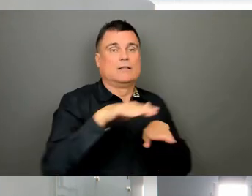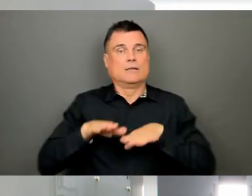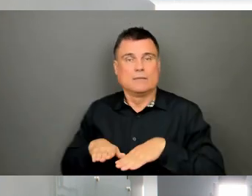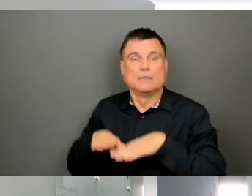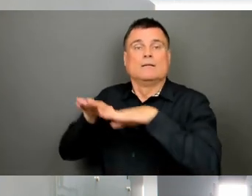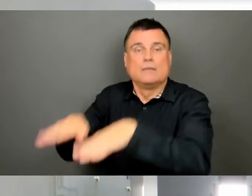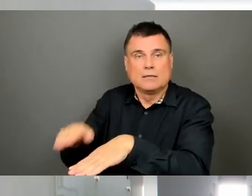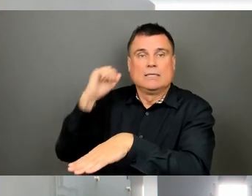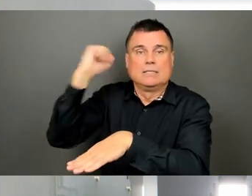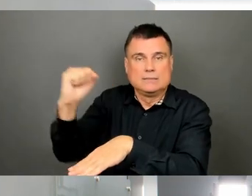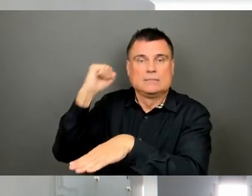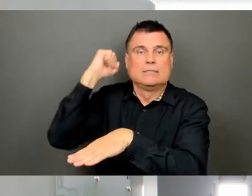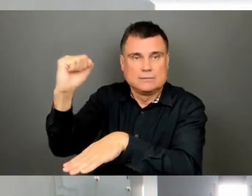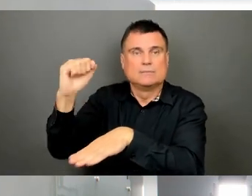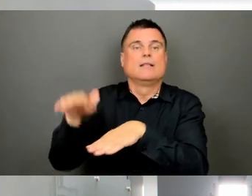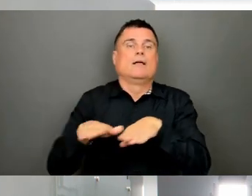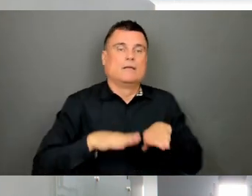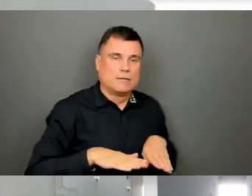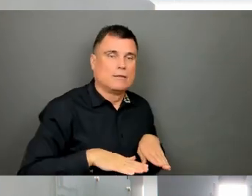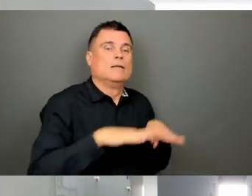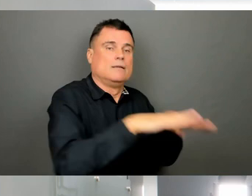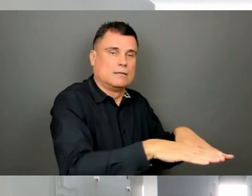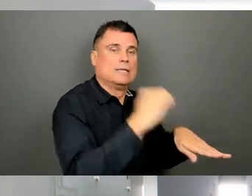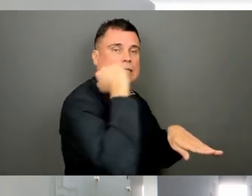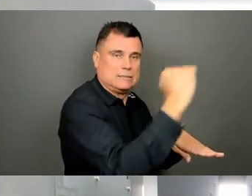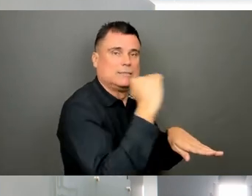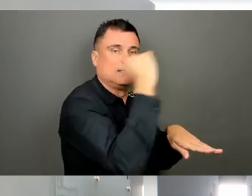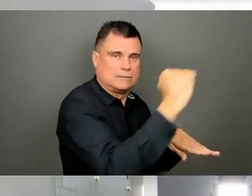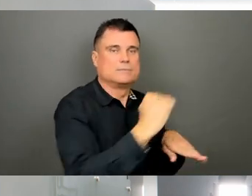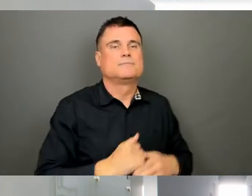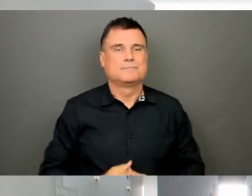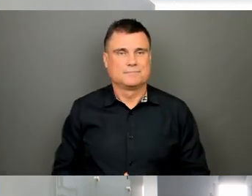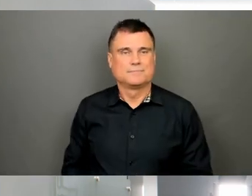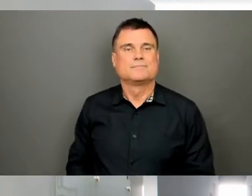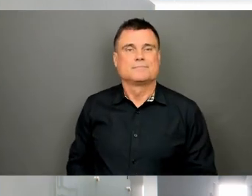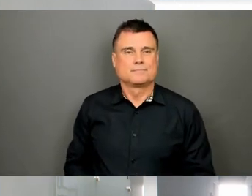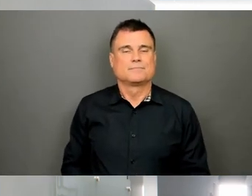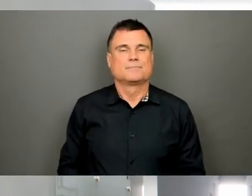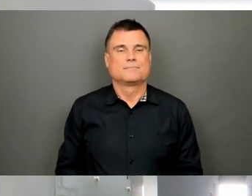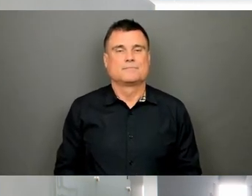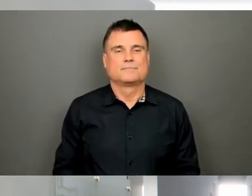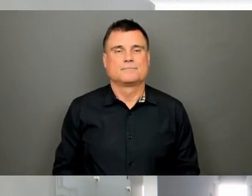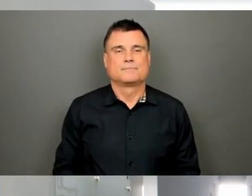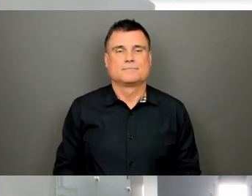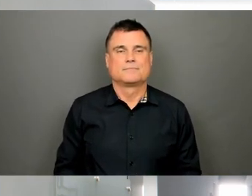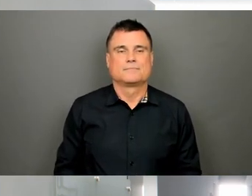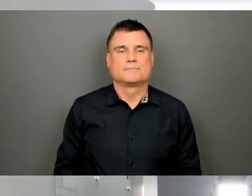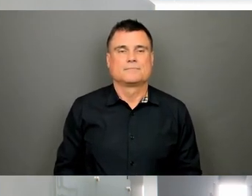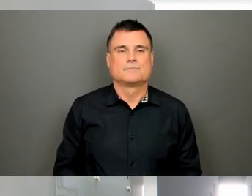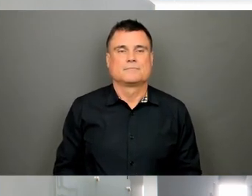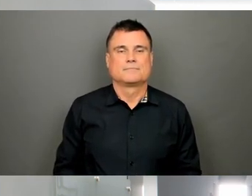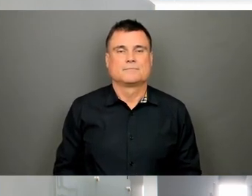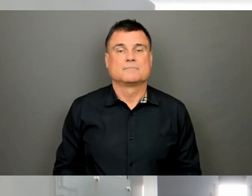to the center, hit, hit, walk to the center, hit, hit, walk to the center, hit,